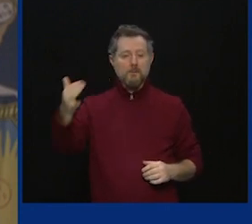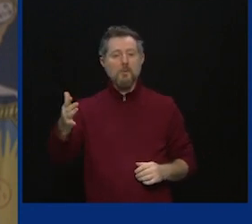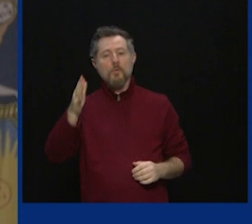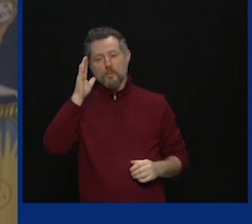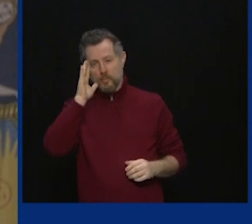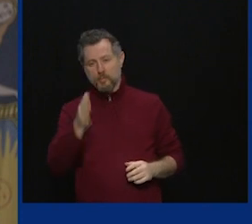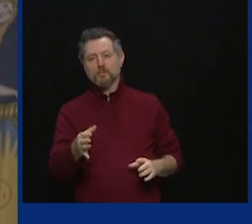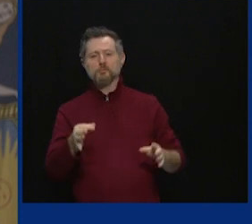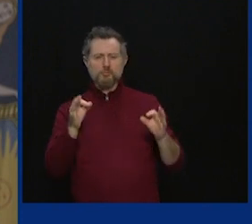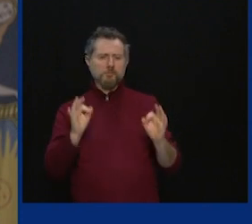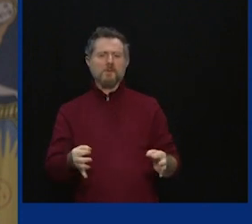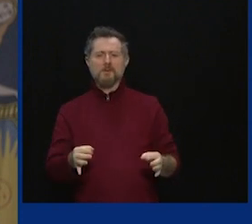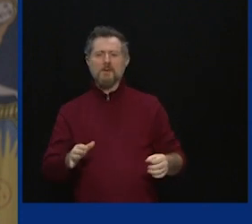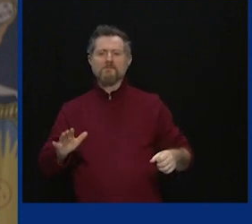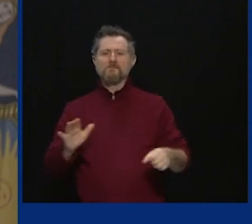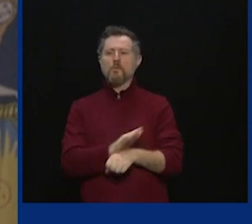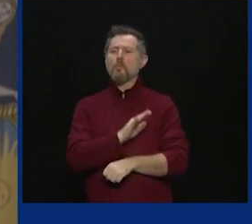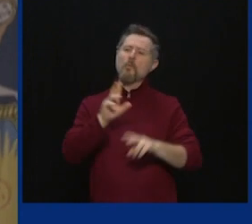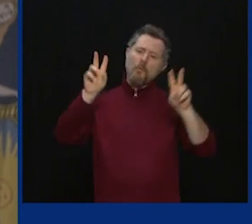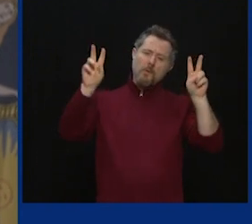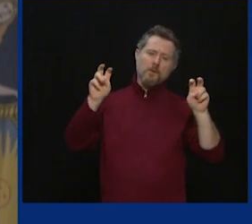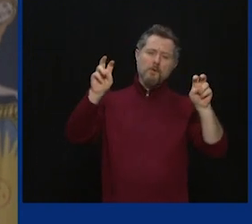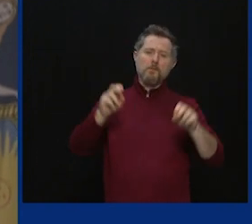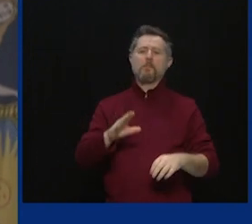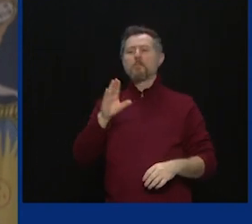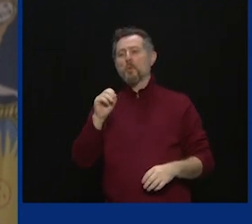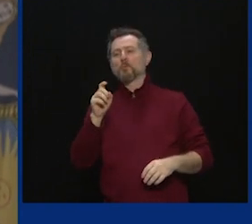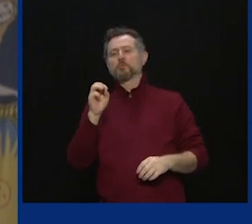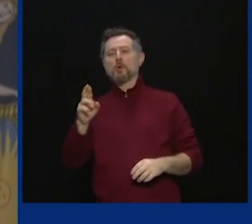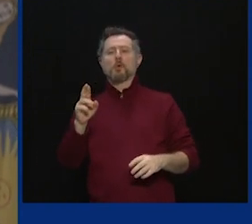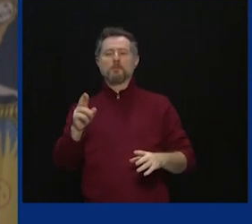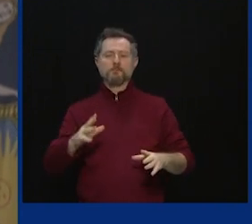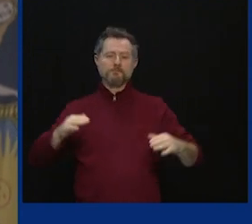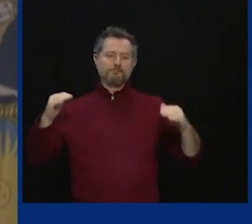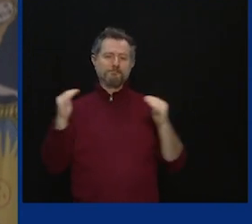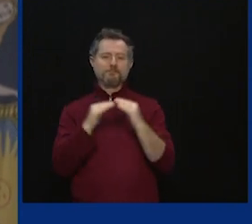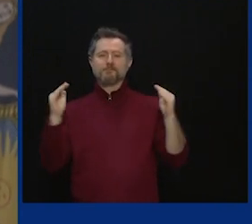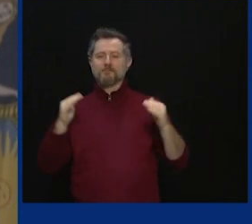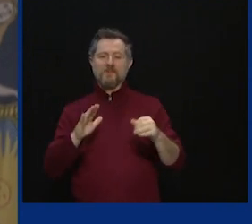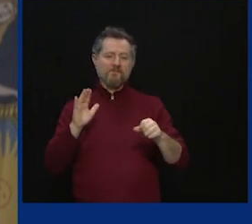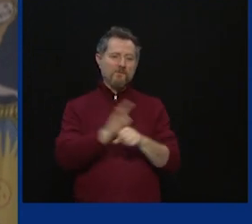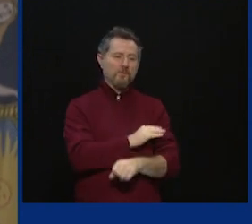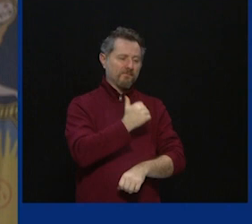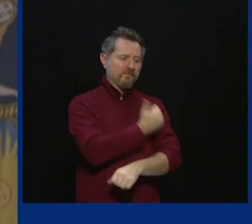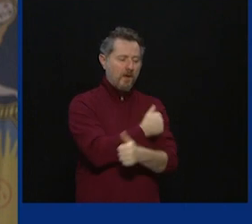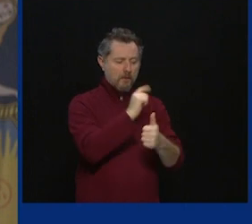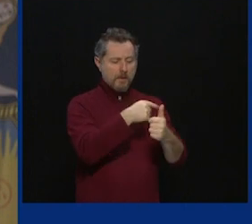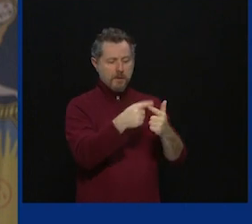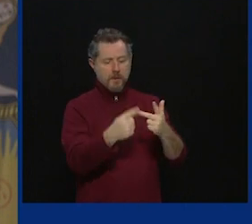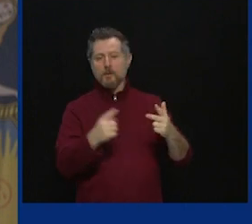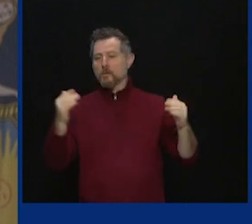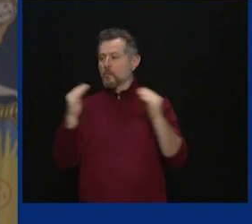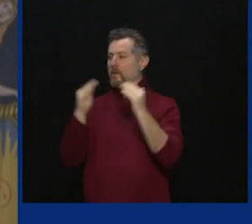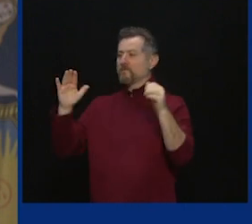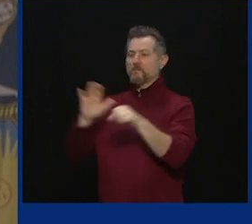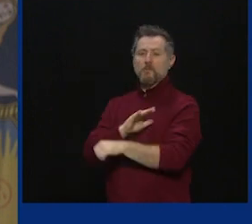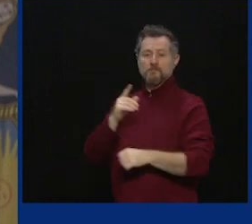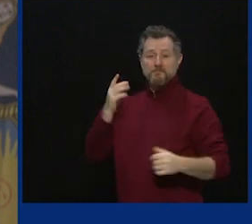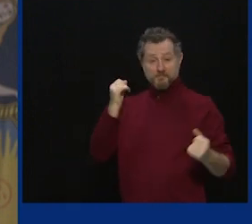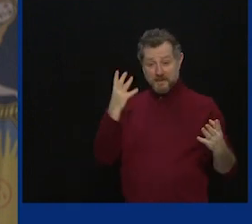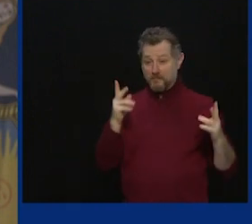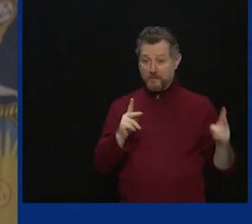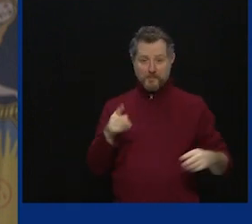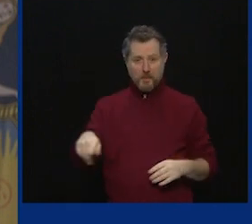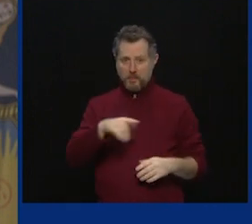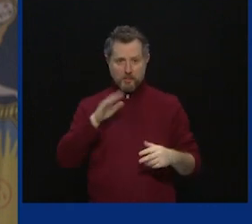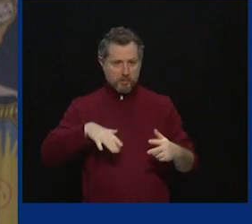boosted constitutes fully vaccinated. But at this time, many people have not had the opportunity to go out and get that booster